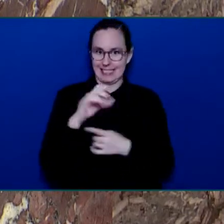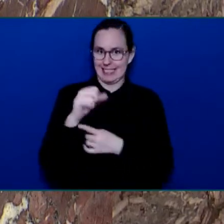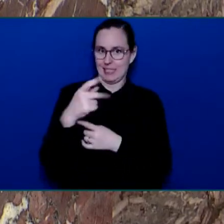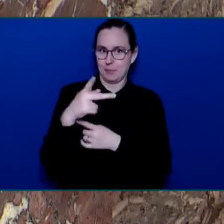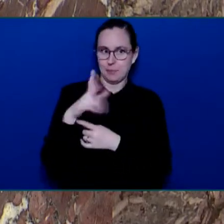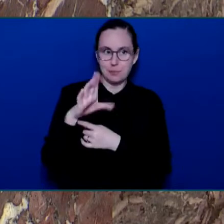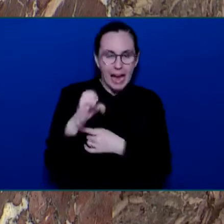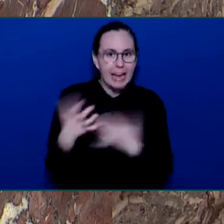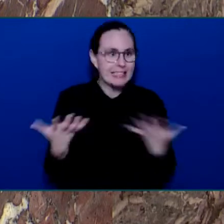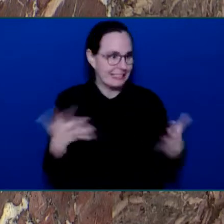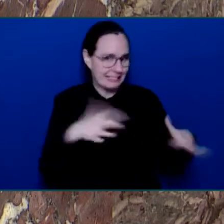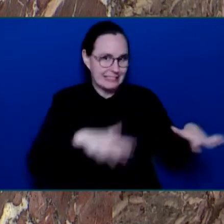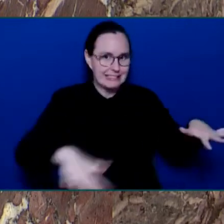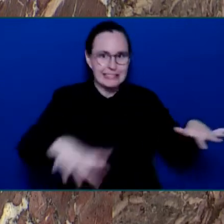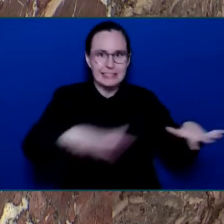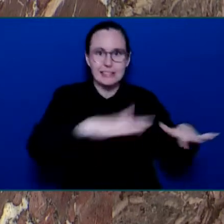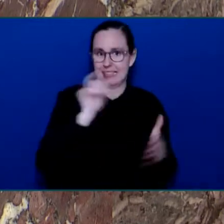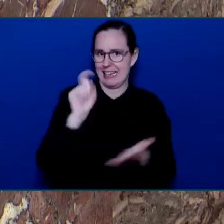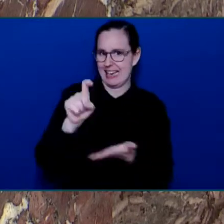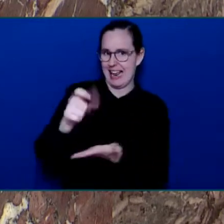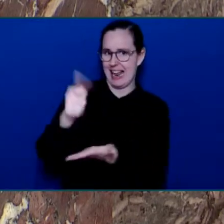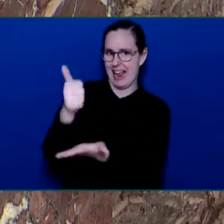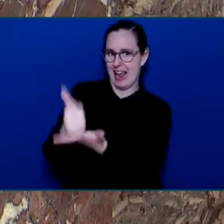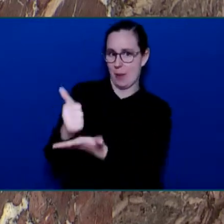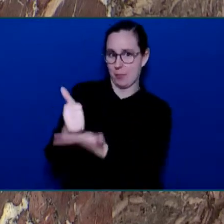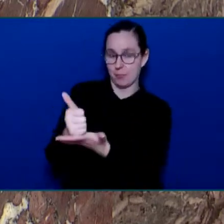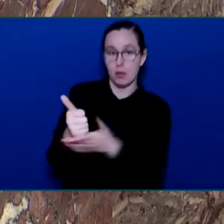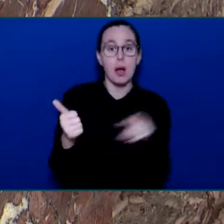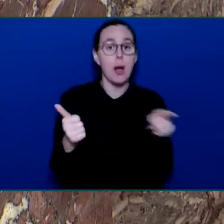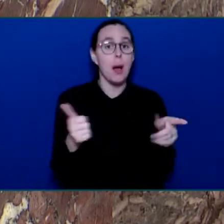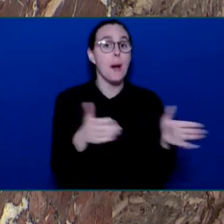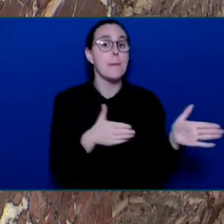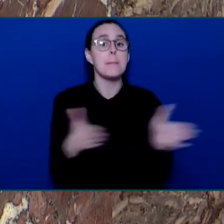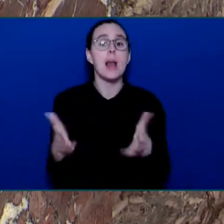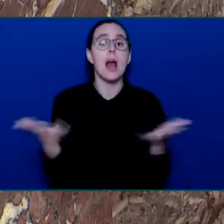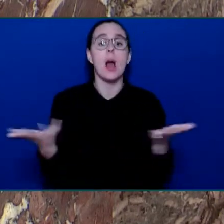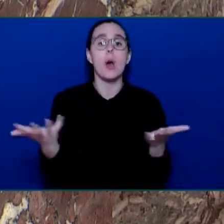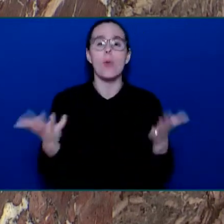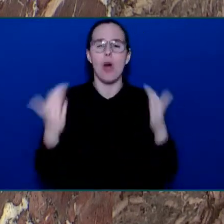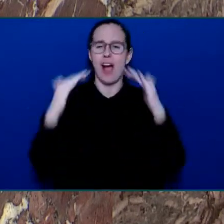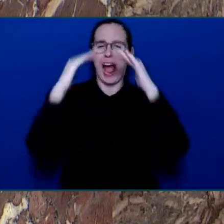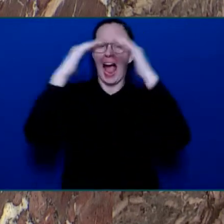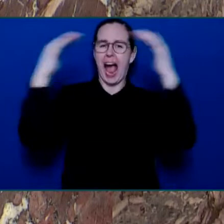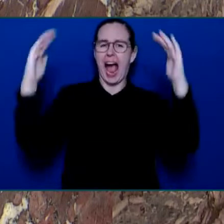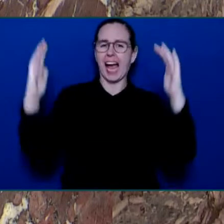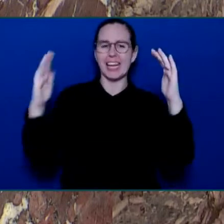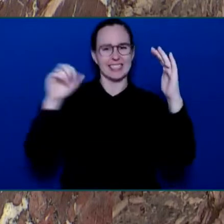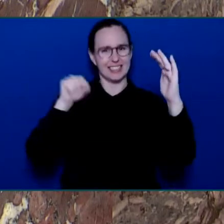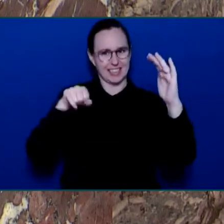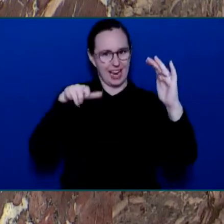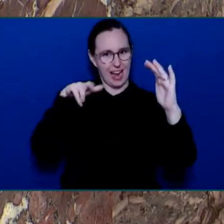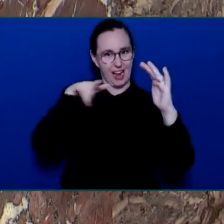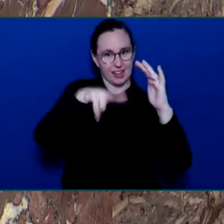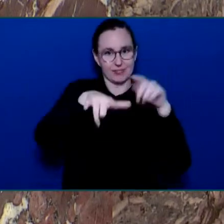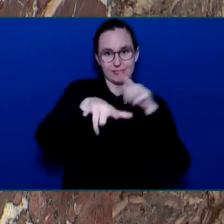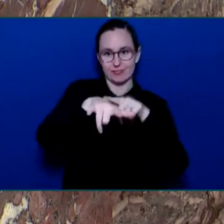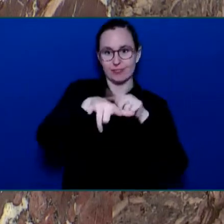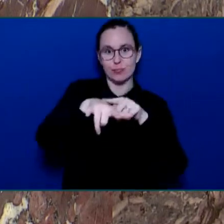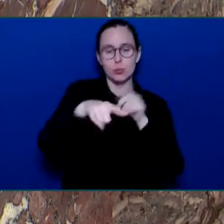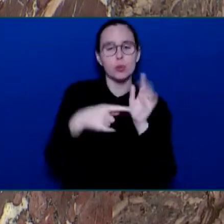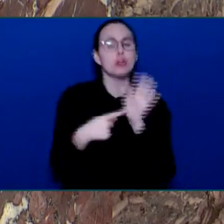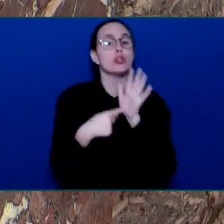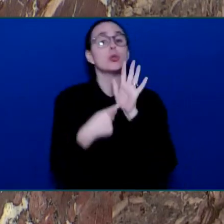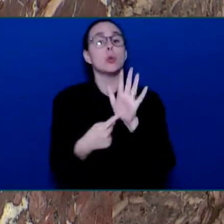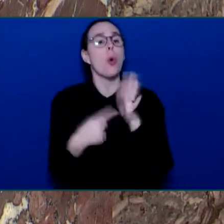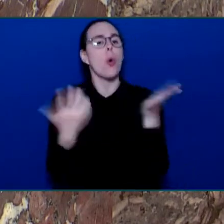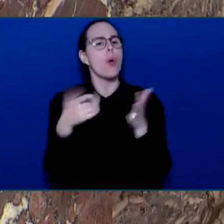house its 2 fire bombers and hopefully its iconic Mighty Martin Mars water bombers, along with many